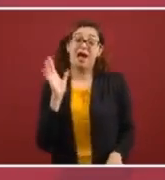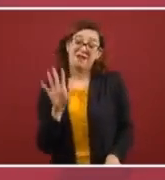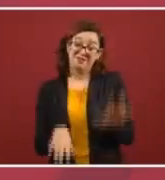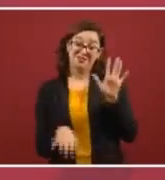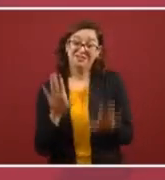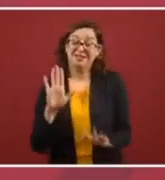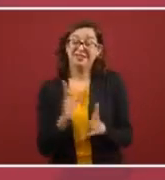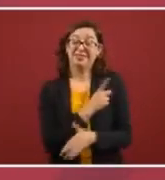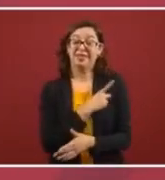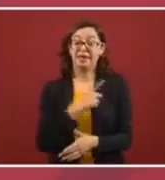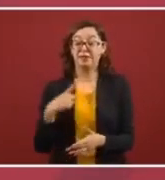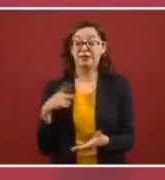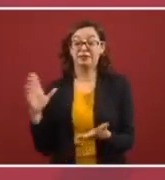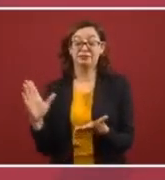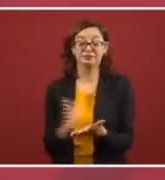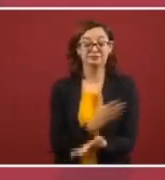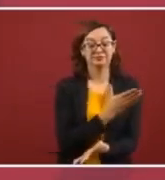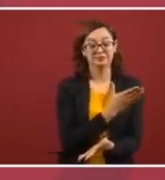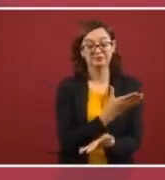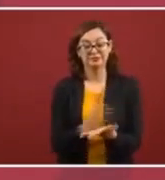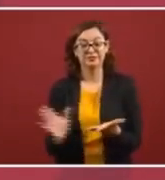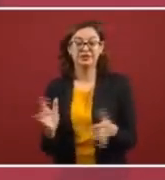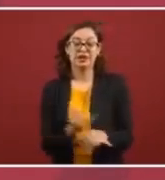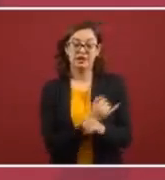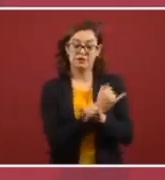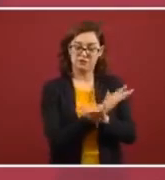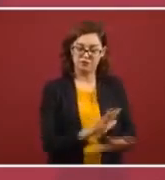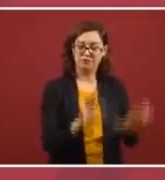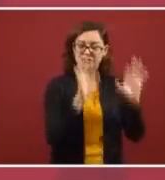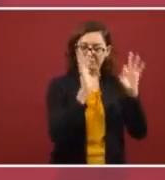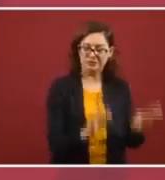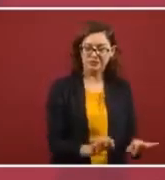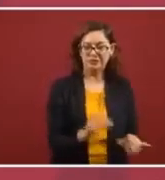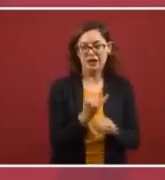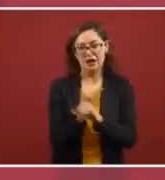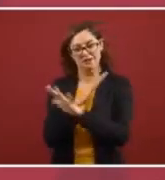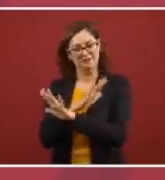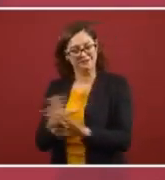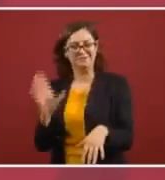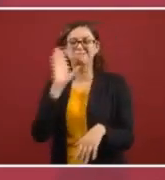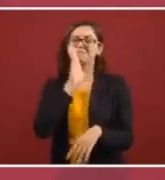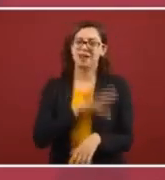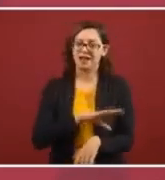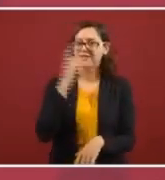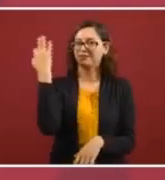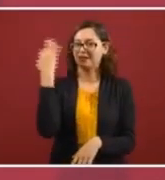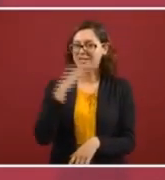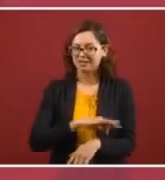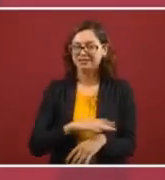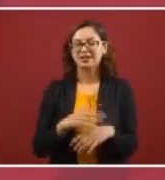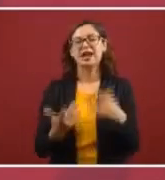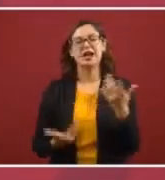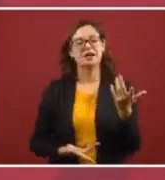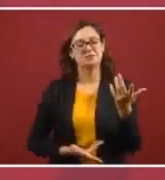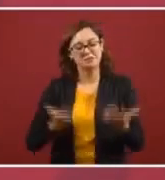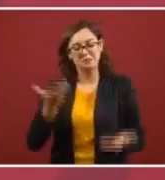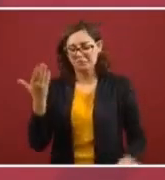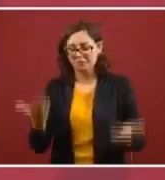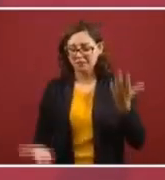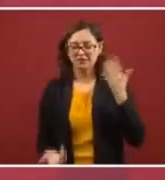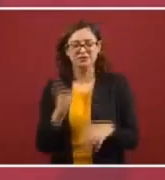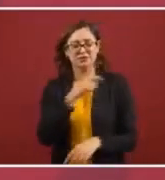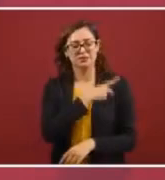but we just need to know which one is subjective and which one is not. And